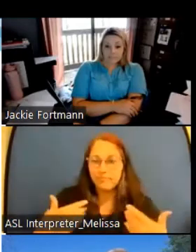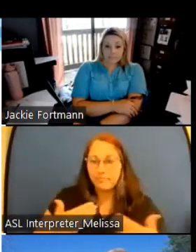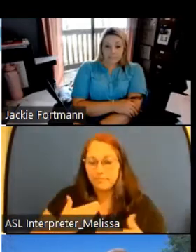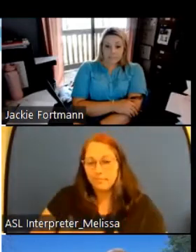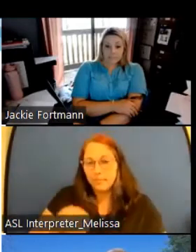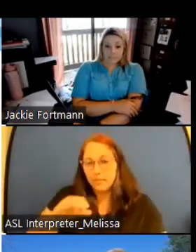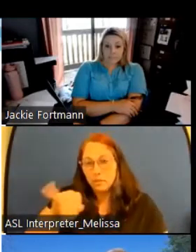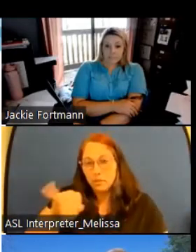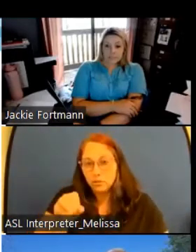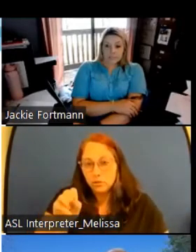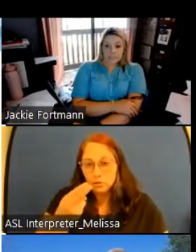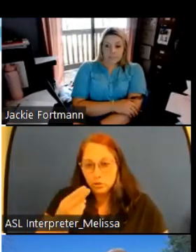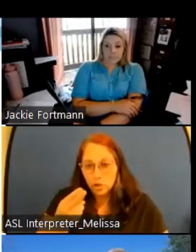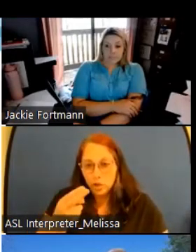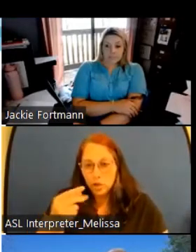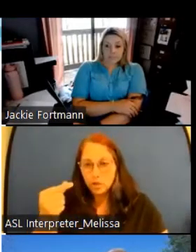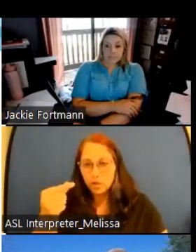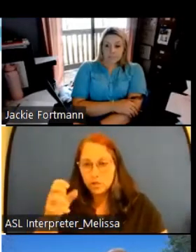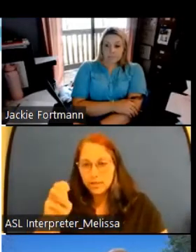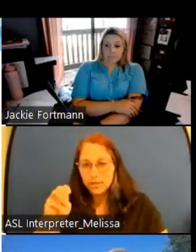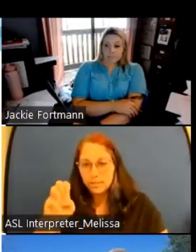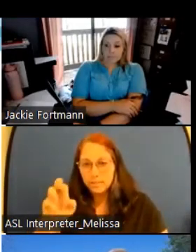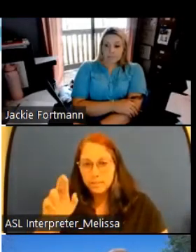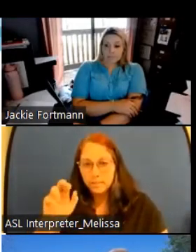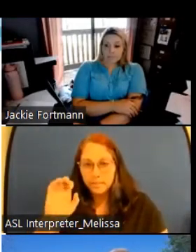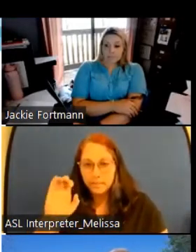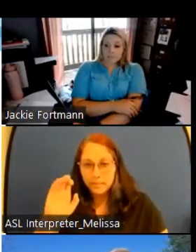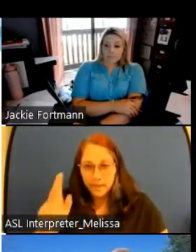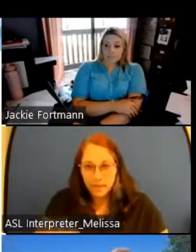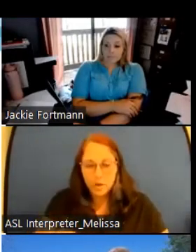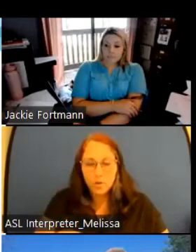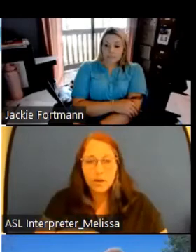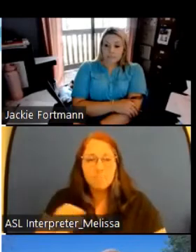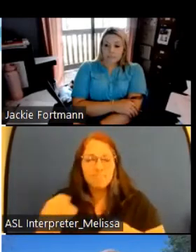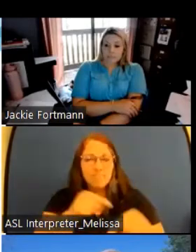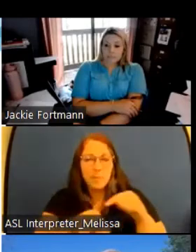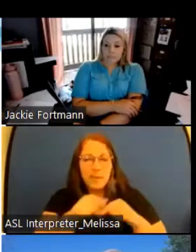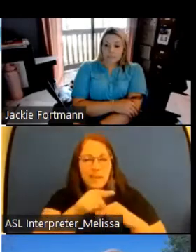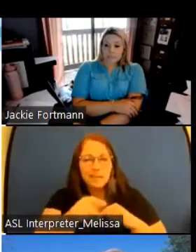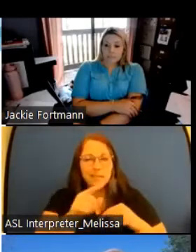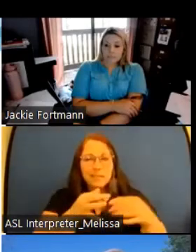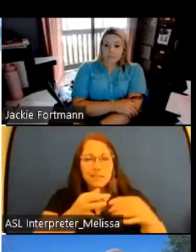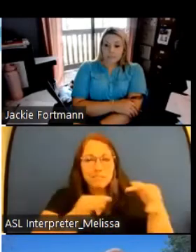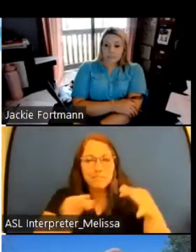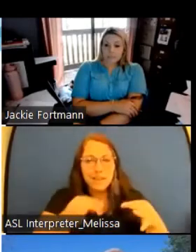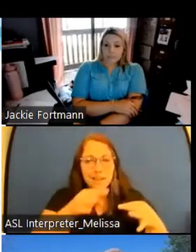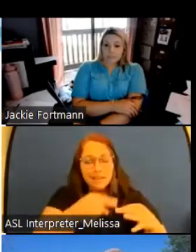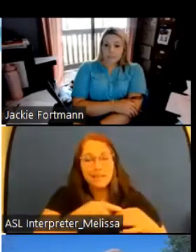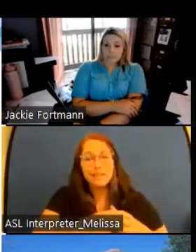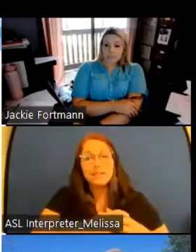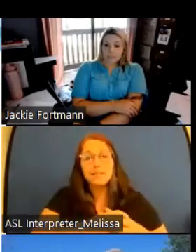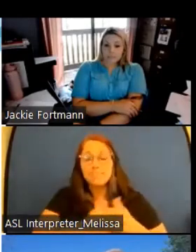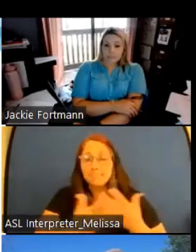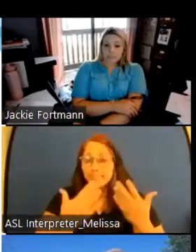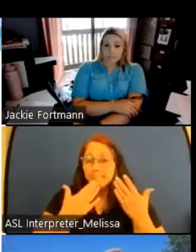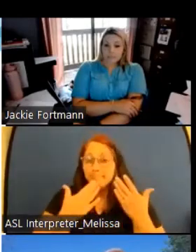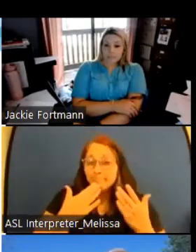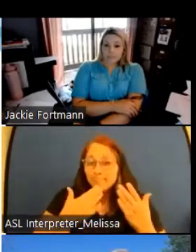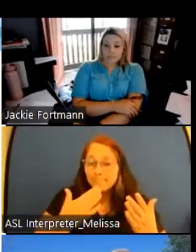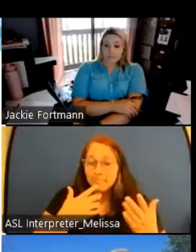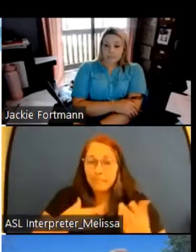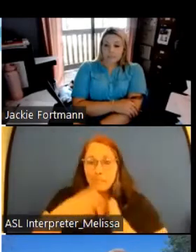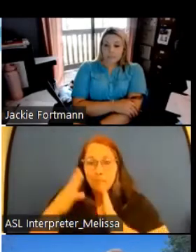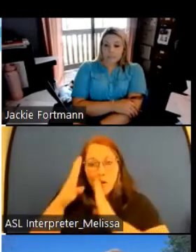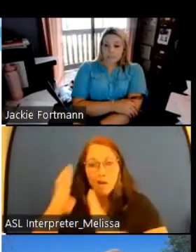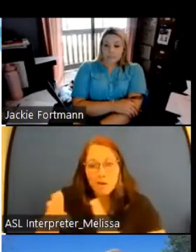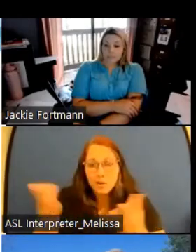slide, if you don't mind? Thank you, just to give folks the overview. So honored to be here today. Bay